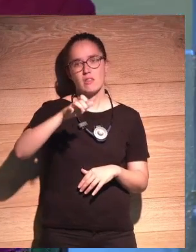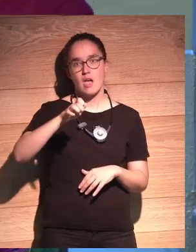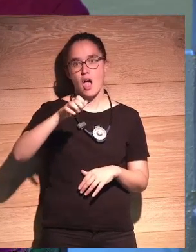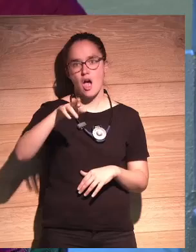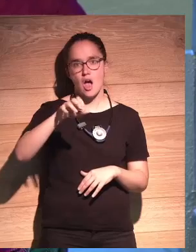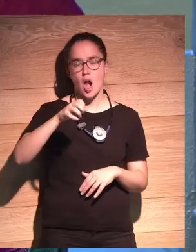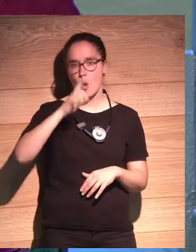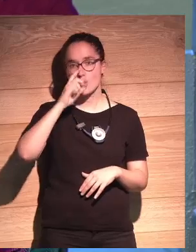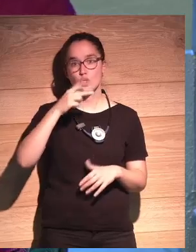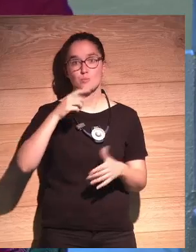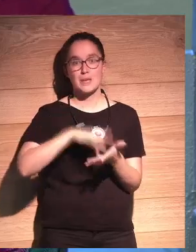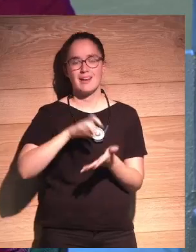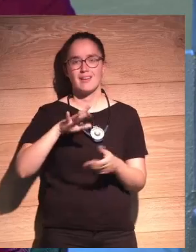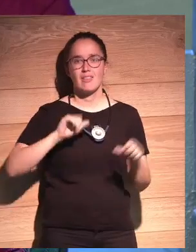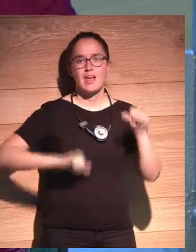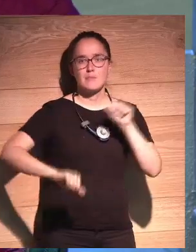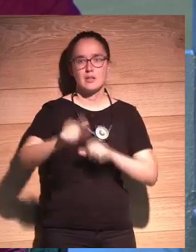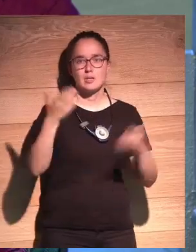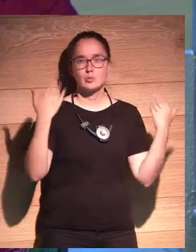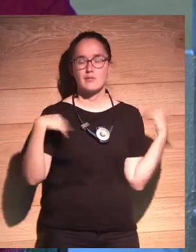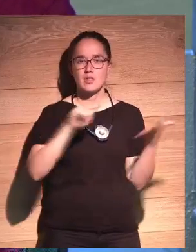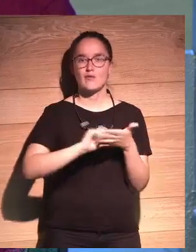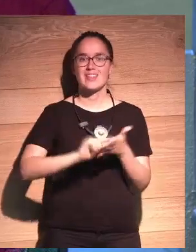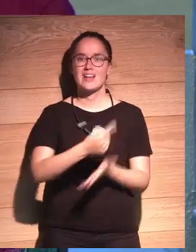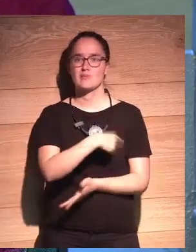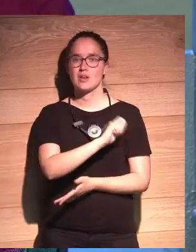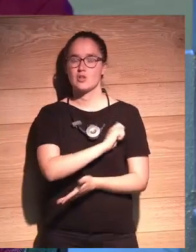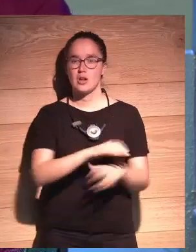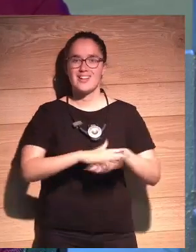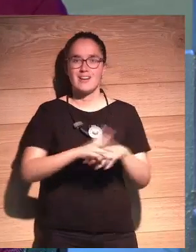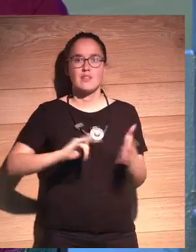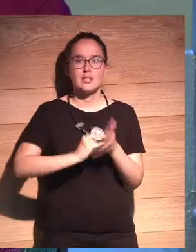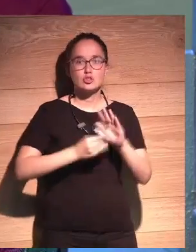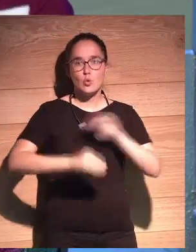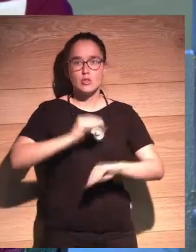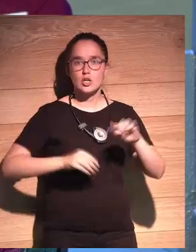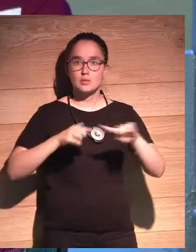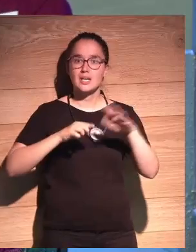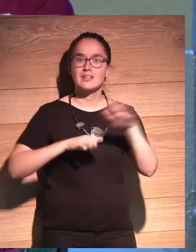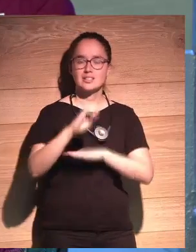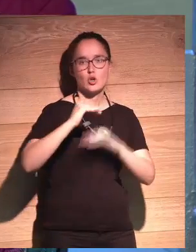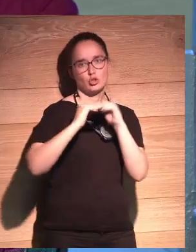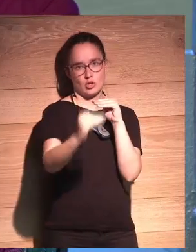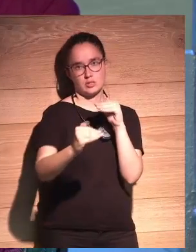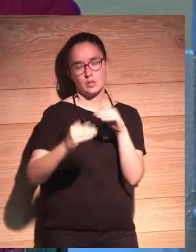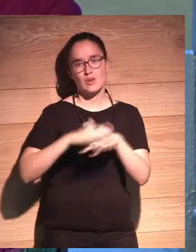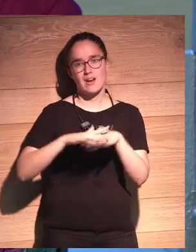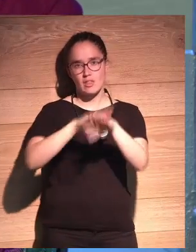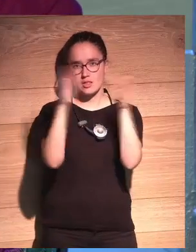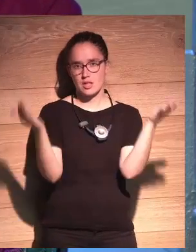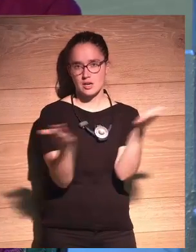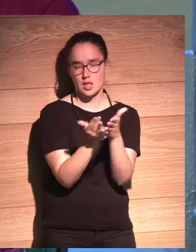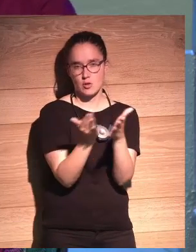Since 2015, she is responsible for the Spanish office of the Sustainable